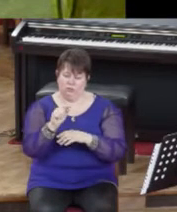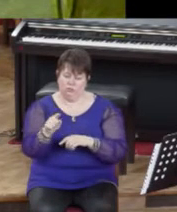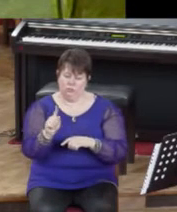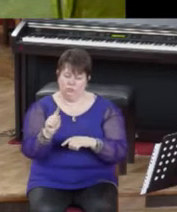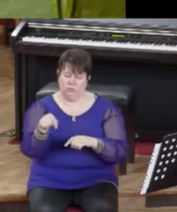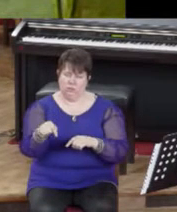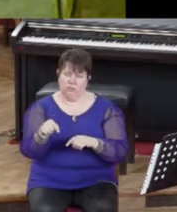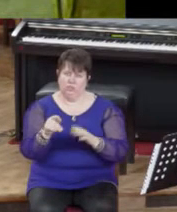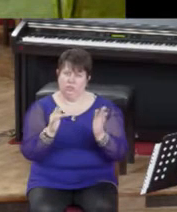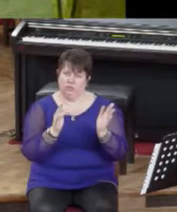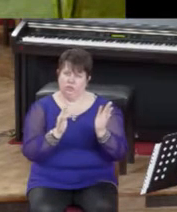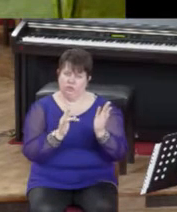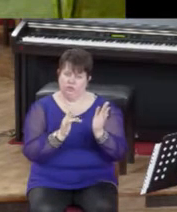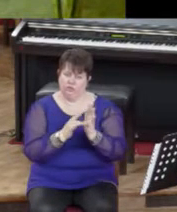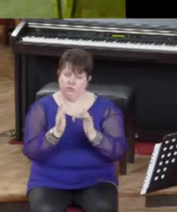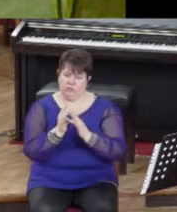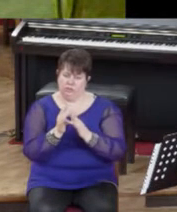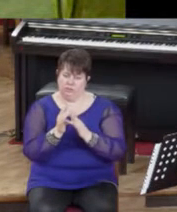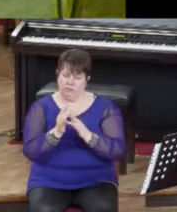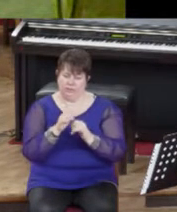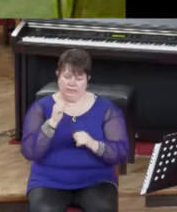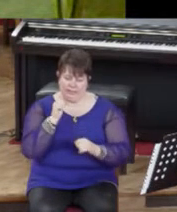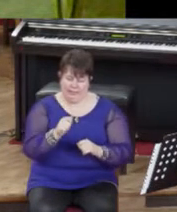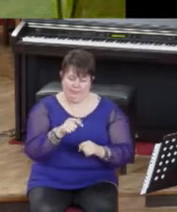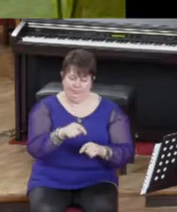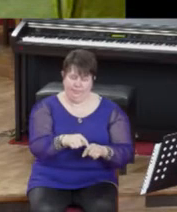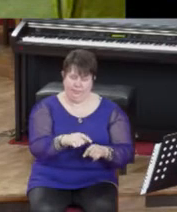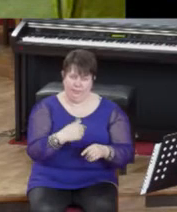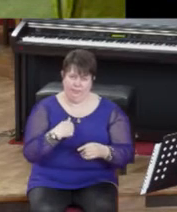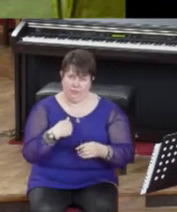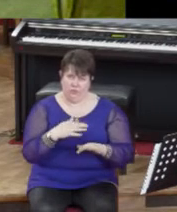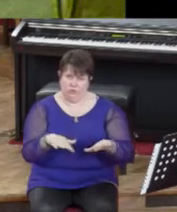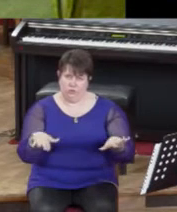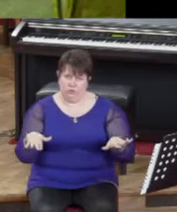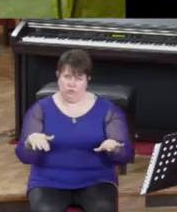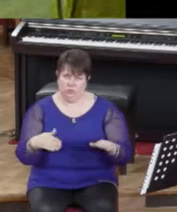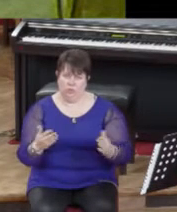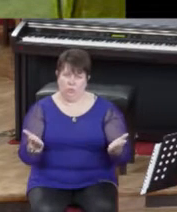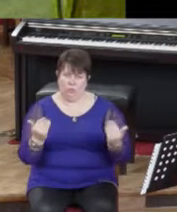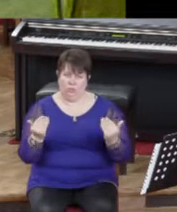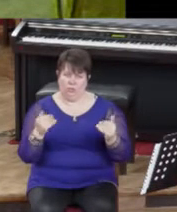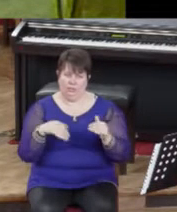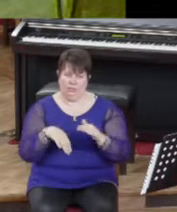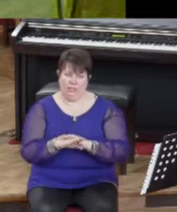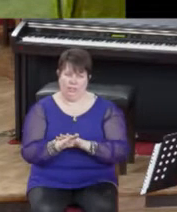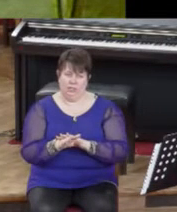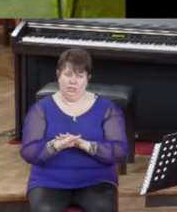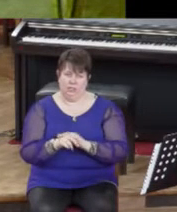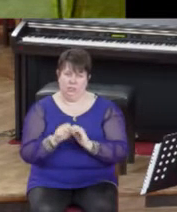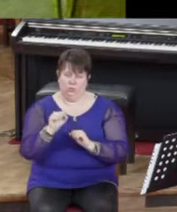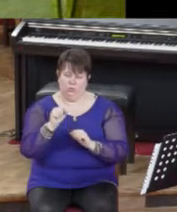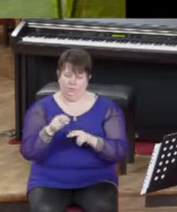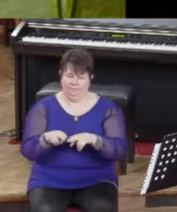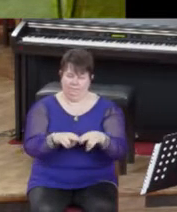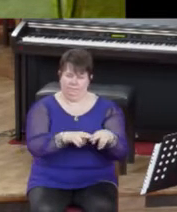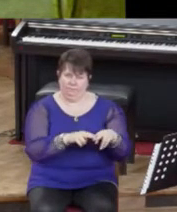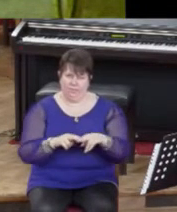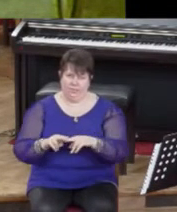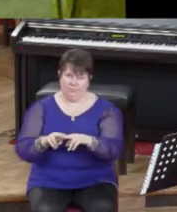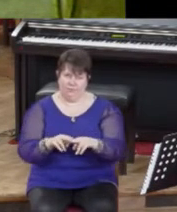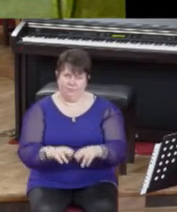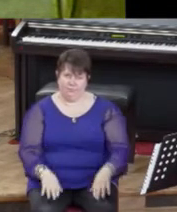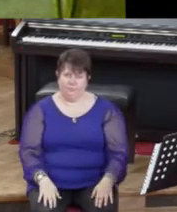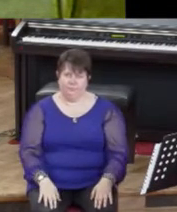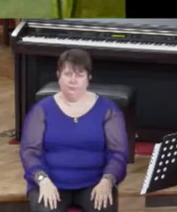Christ is laying claim to all of these little ones and welcoming them into his family. So